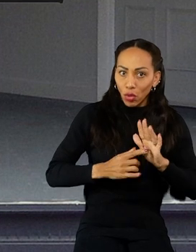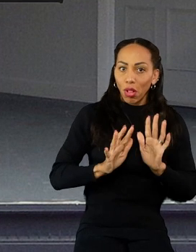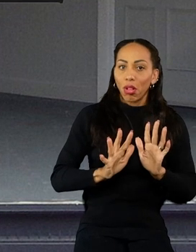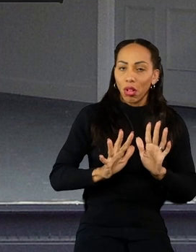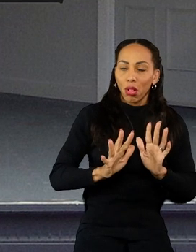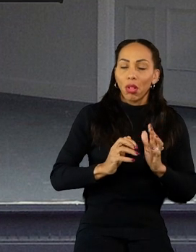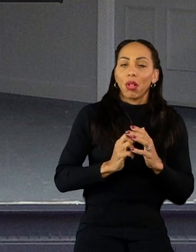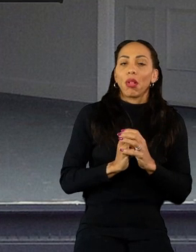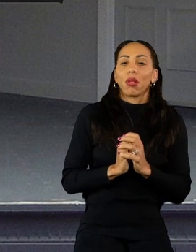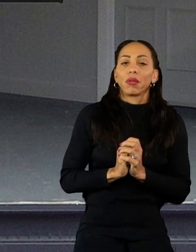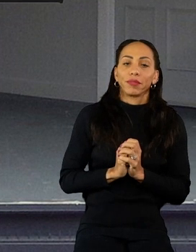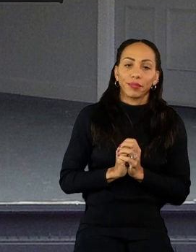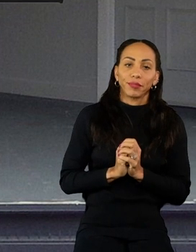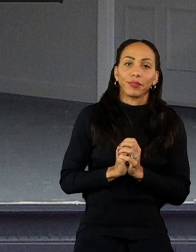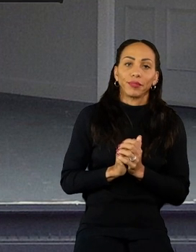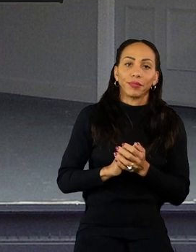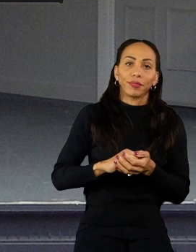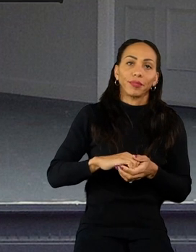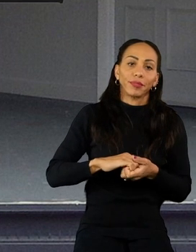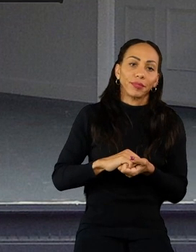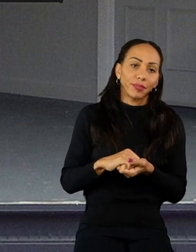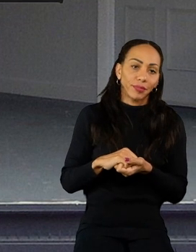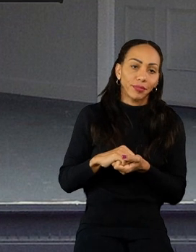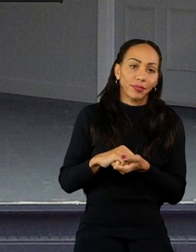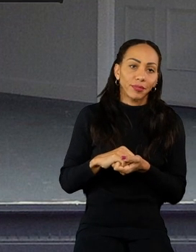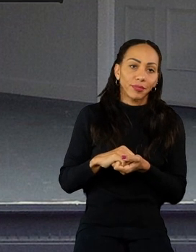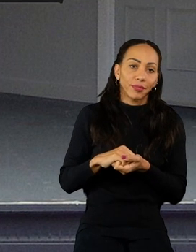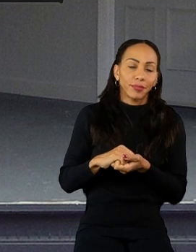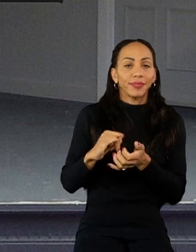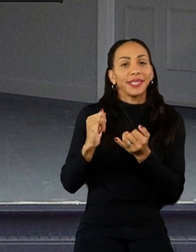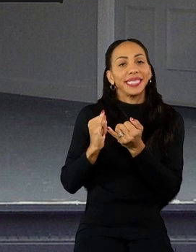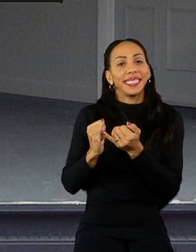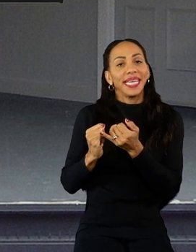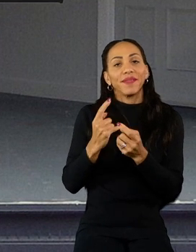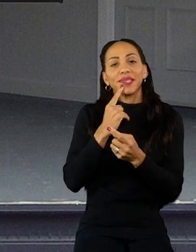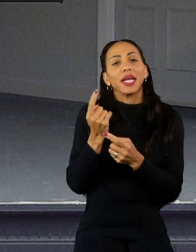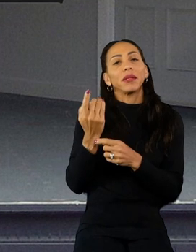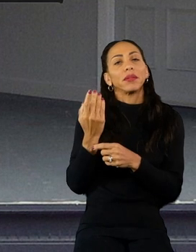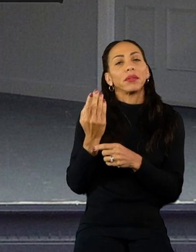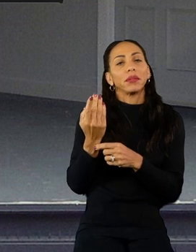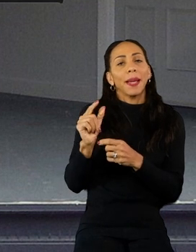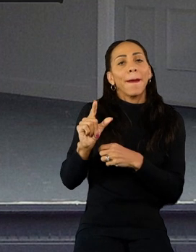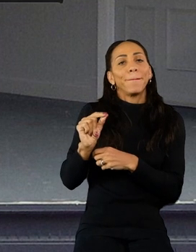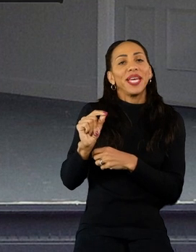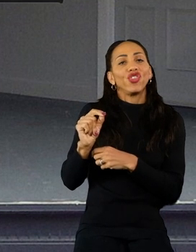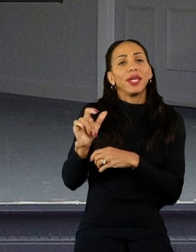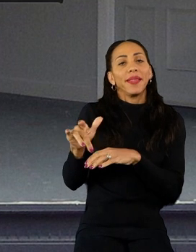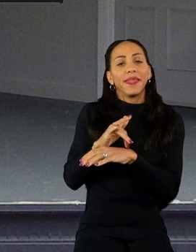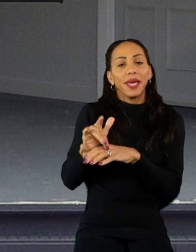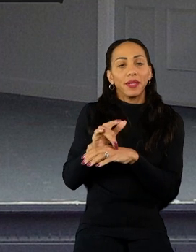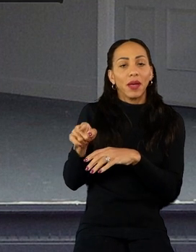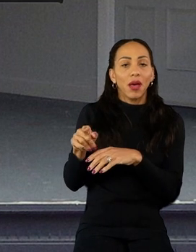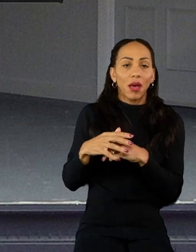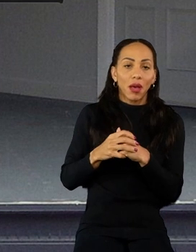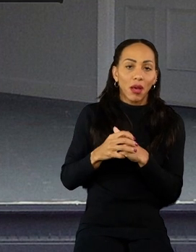helpful, but it's not essential, but it would be helpful. Yeah. And I think, I gave that example